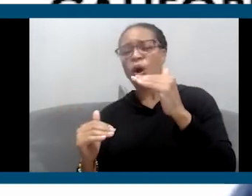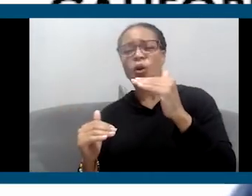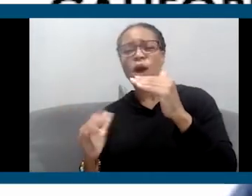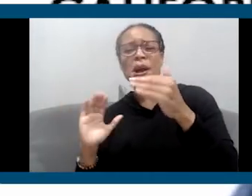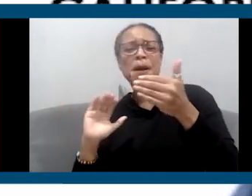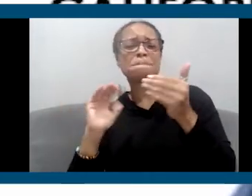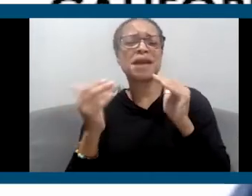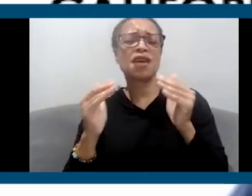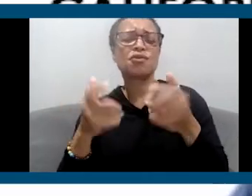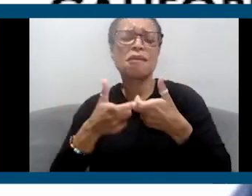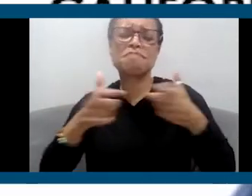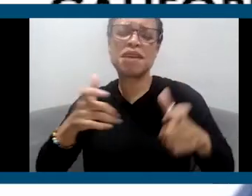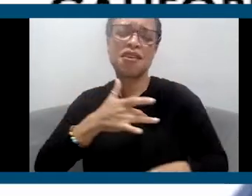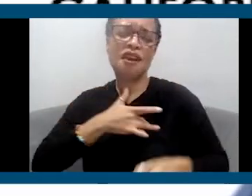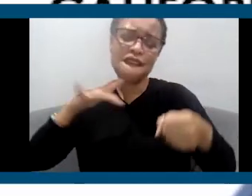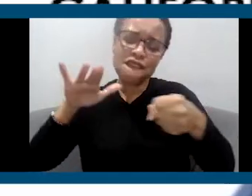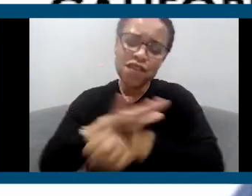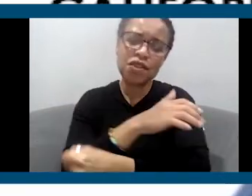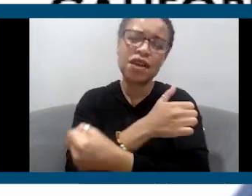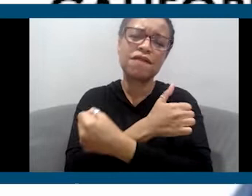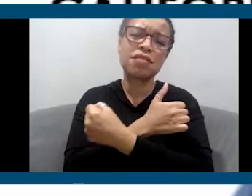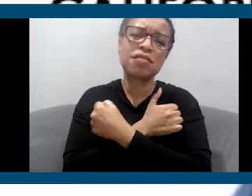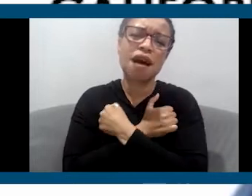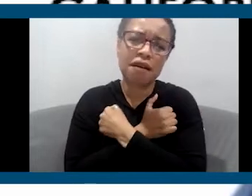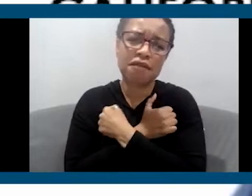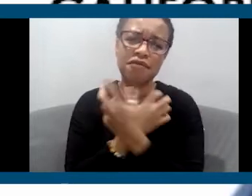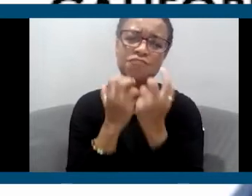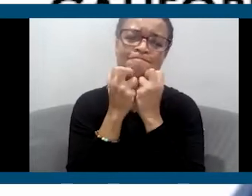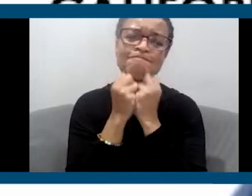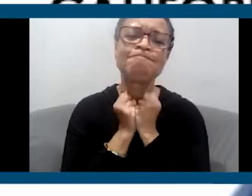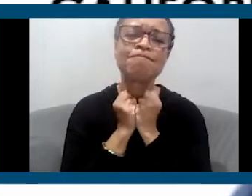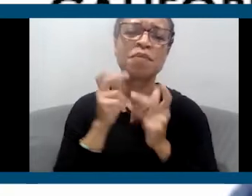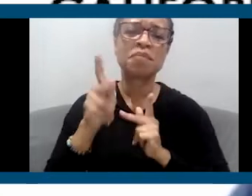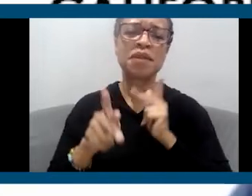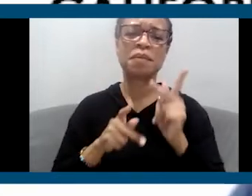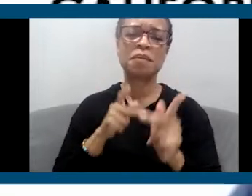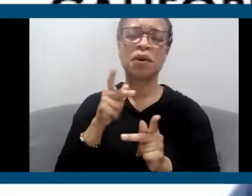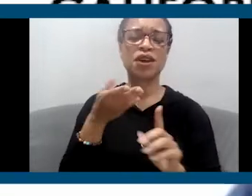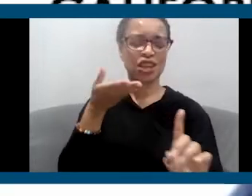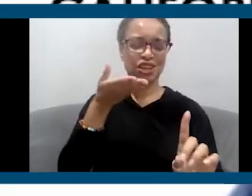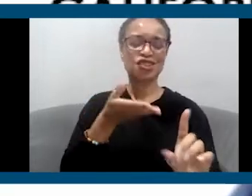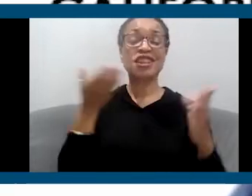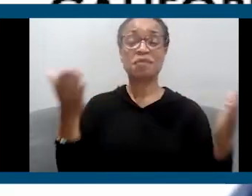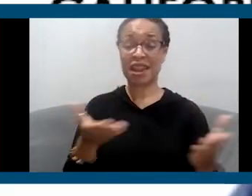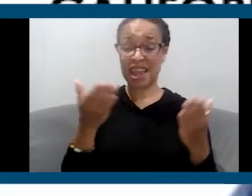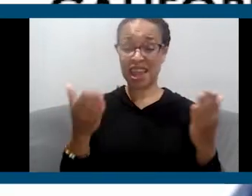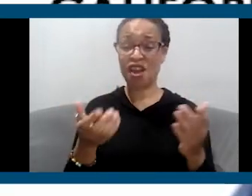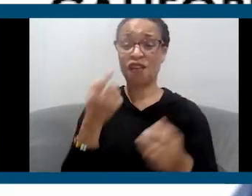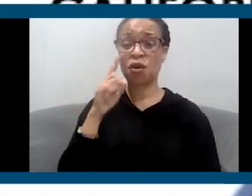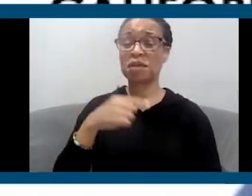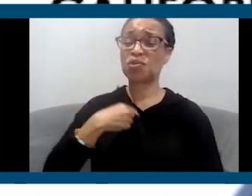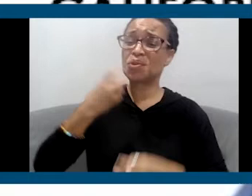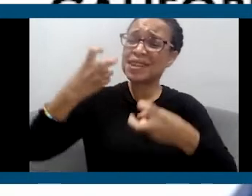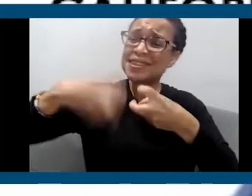of love and so full of compassion. She's been there for me throughout my life through some of the most difficult